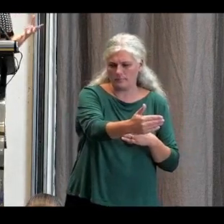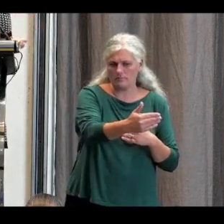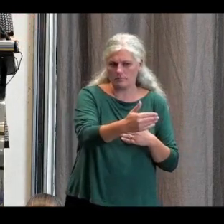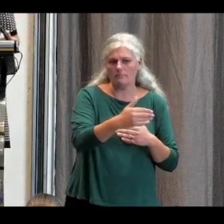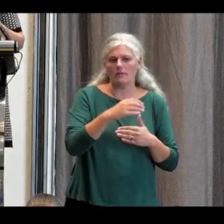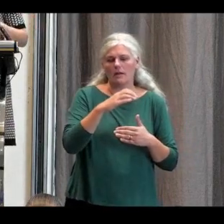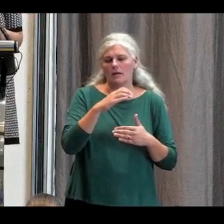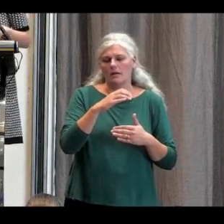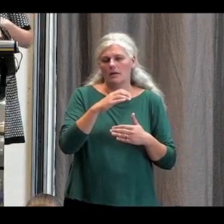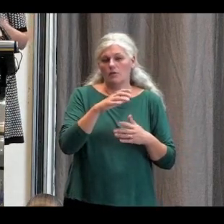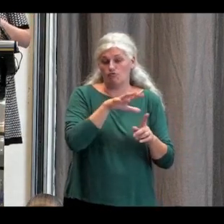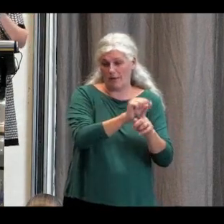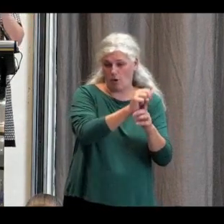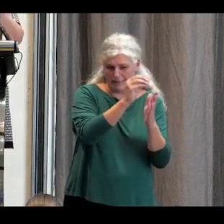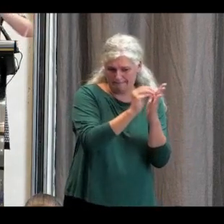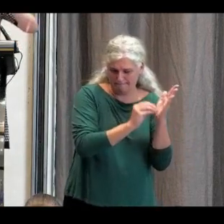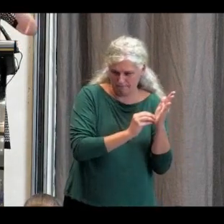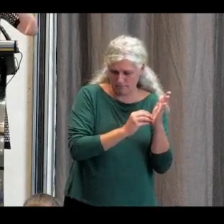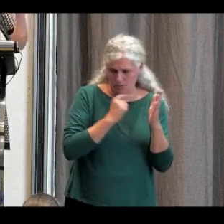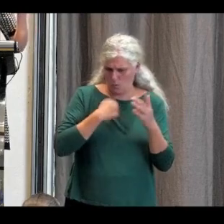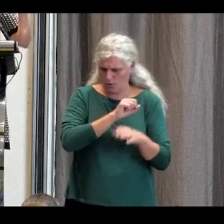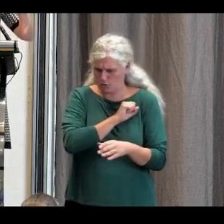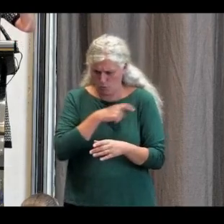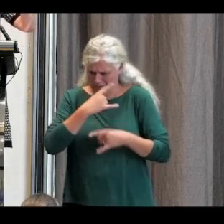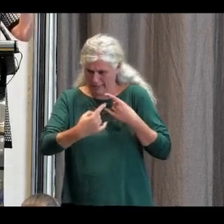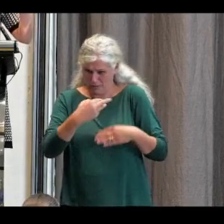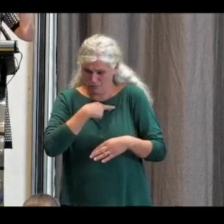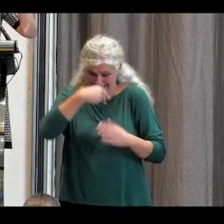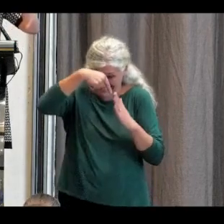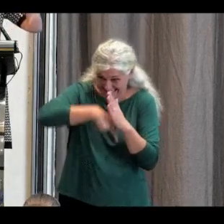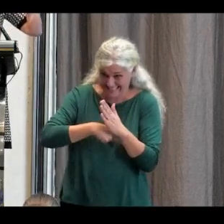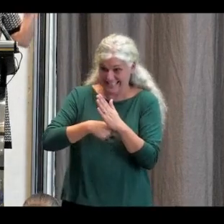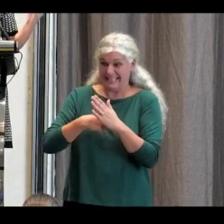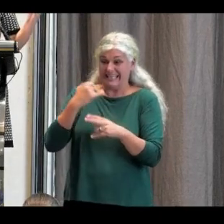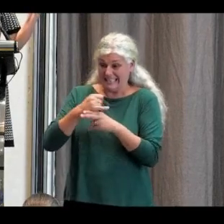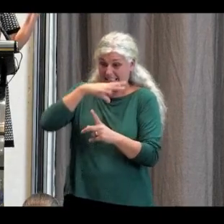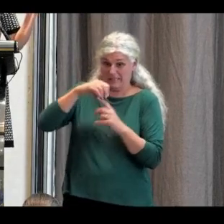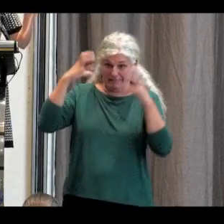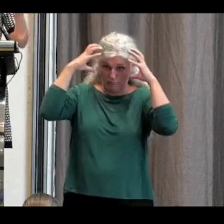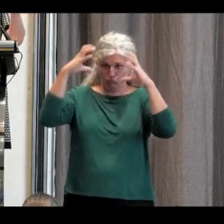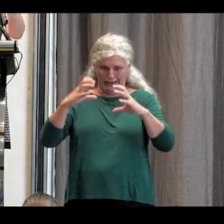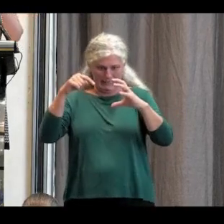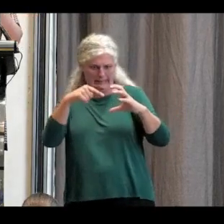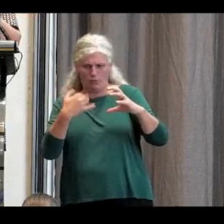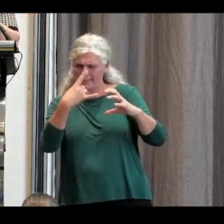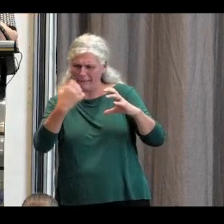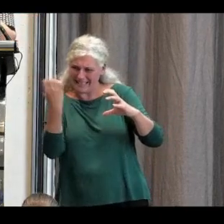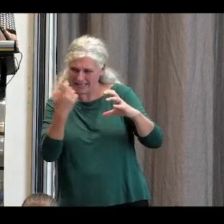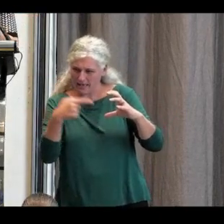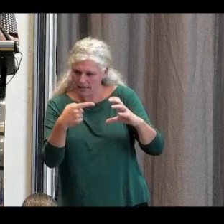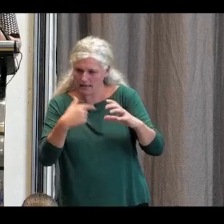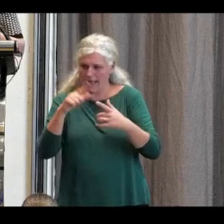electroencephalographic recordings, we don't know what is actually happening inside of certain brain structures and inside